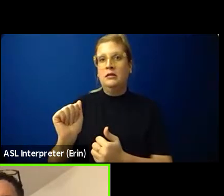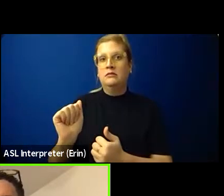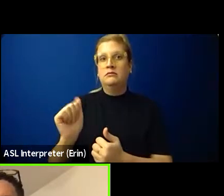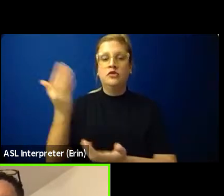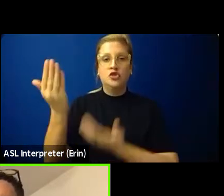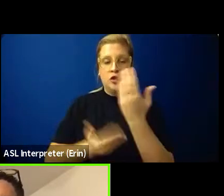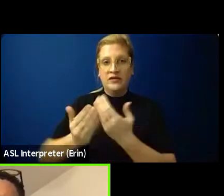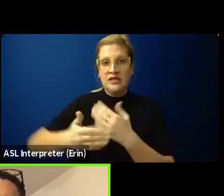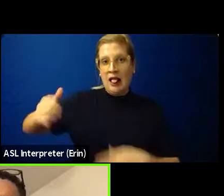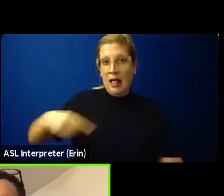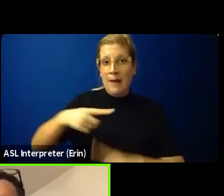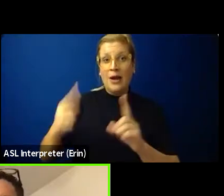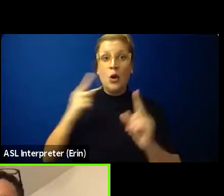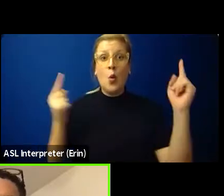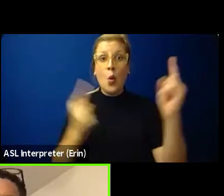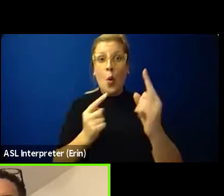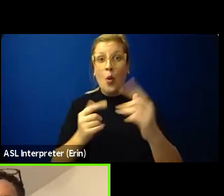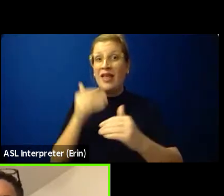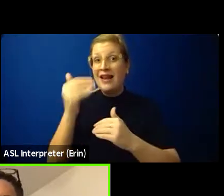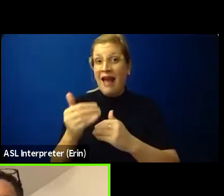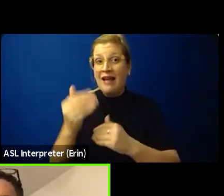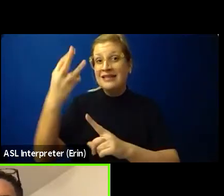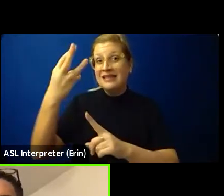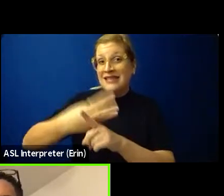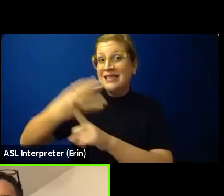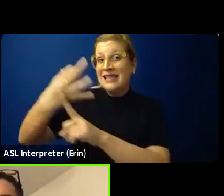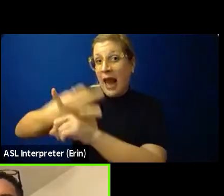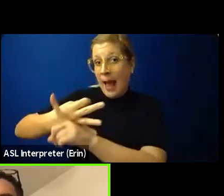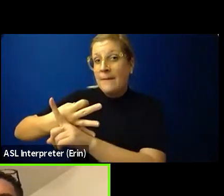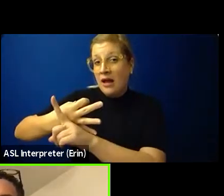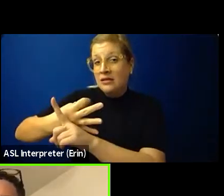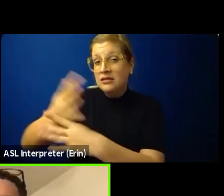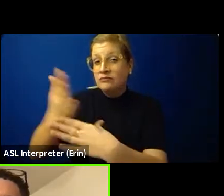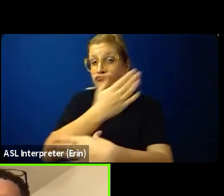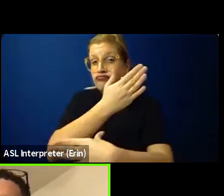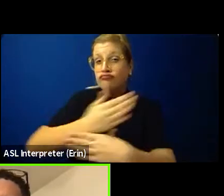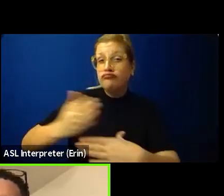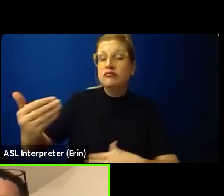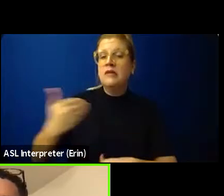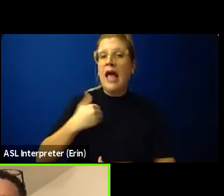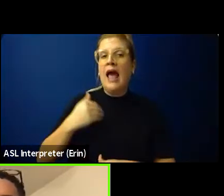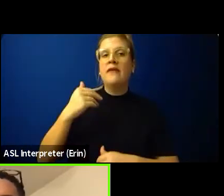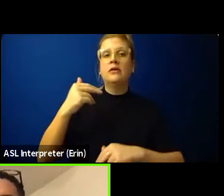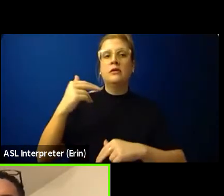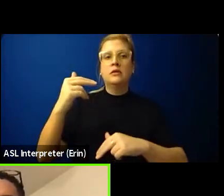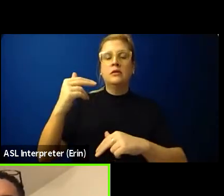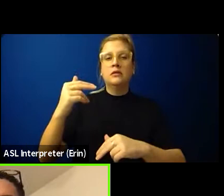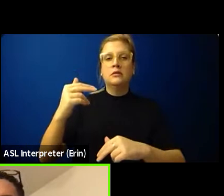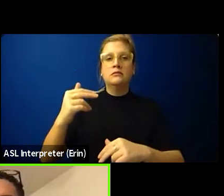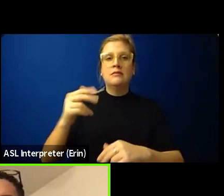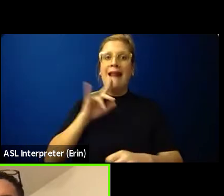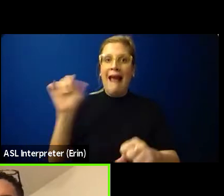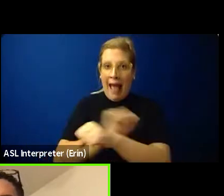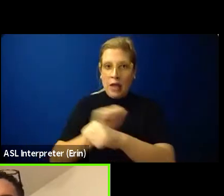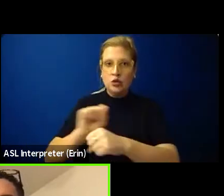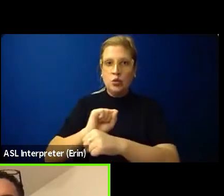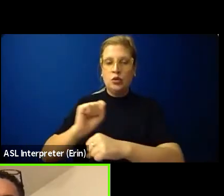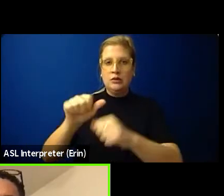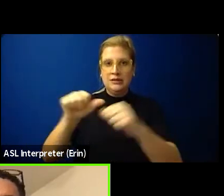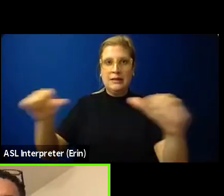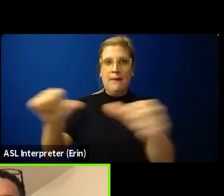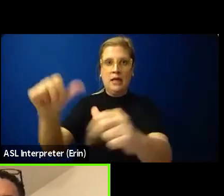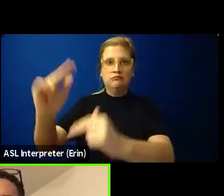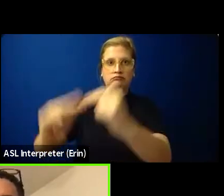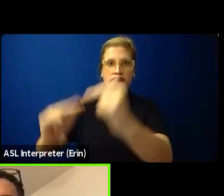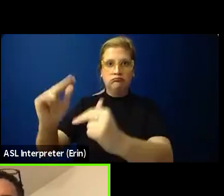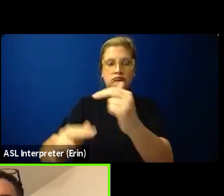be within the next, I would say, 6 to 9 months to, have a brick and mortar space. But, we